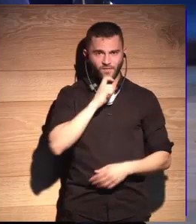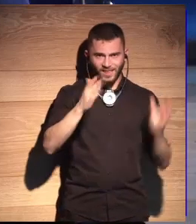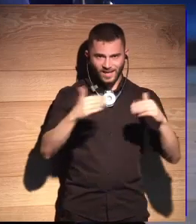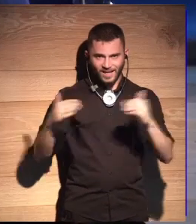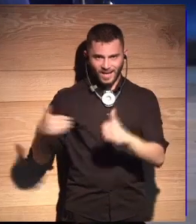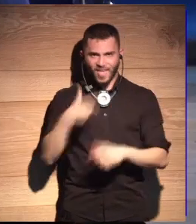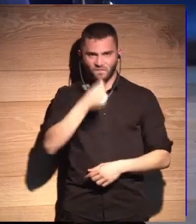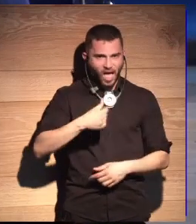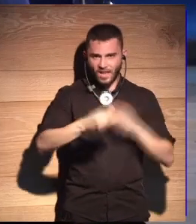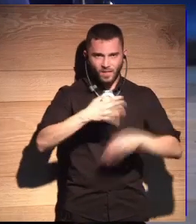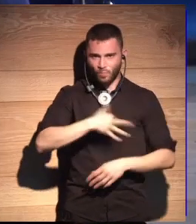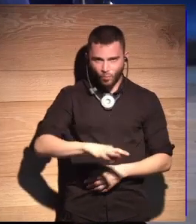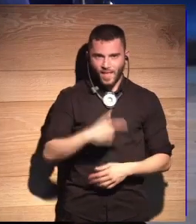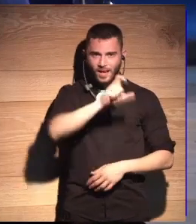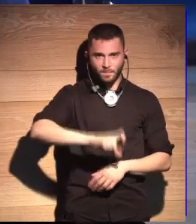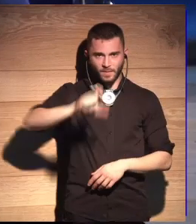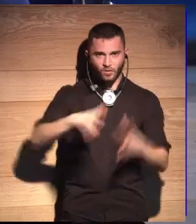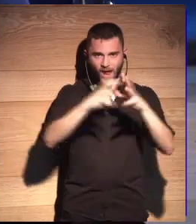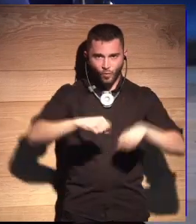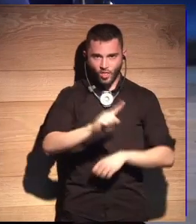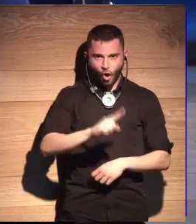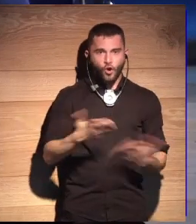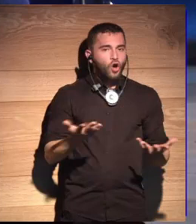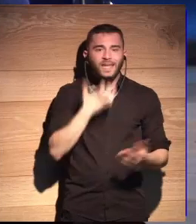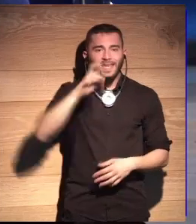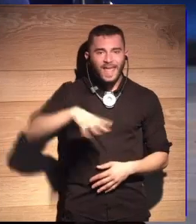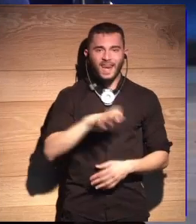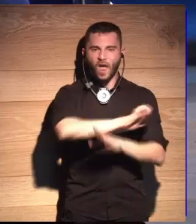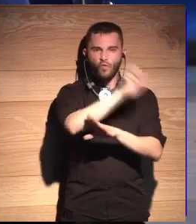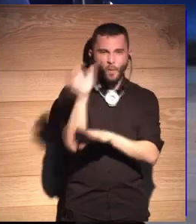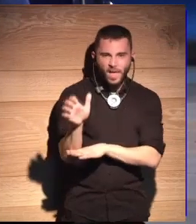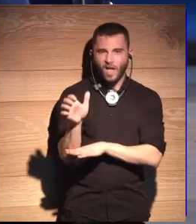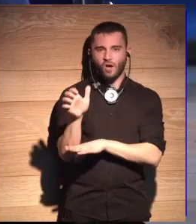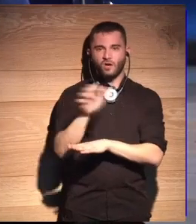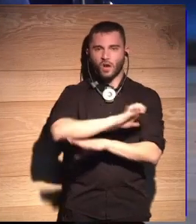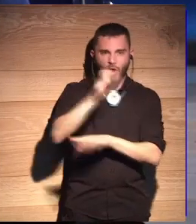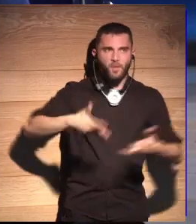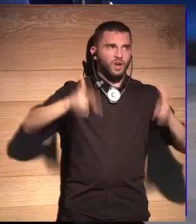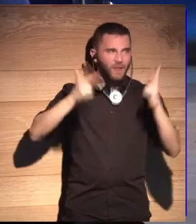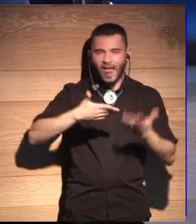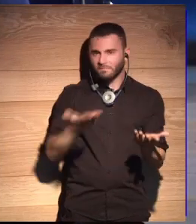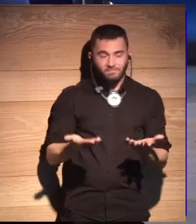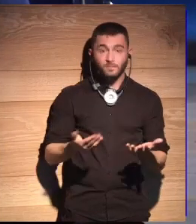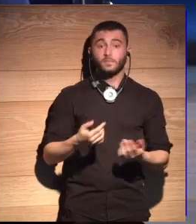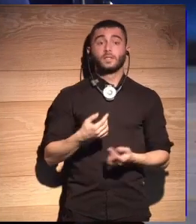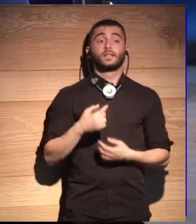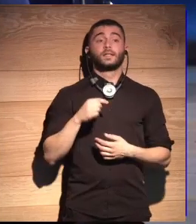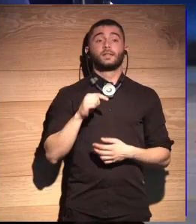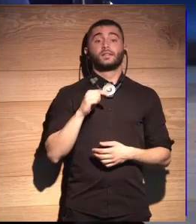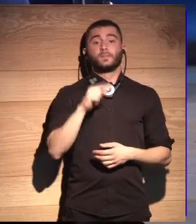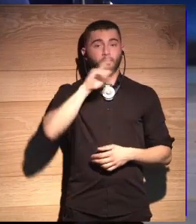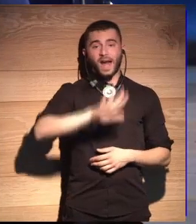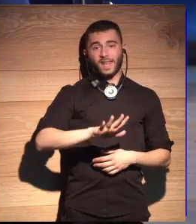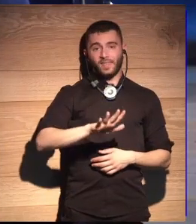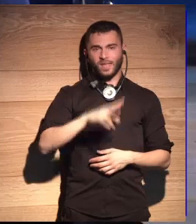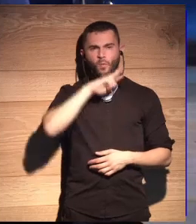simple. And the only people who don't agree with this are sort of Europeans and liberals and this sort of thing. So there is a sort of, I mean, it's,